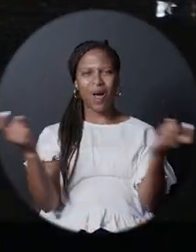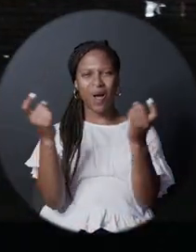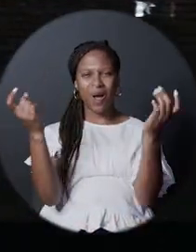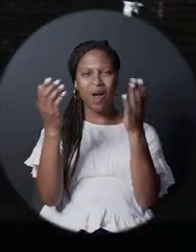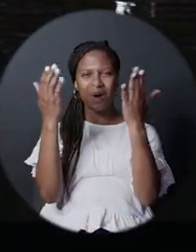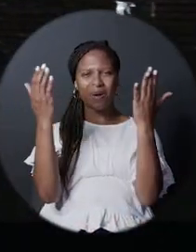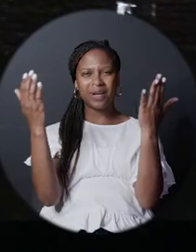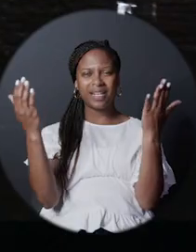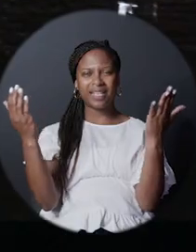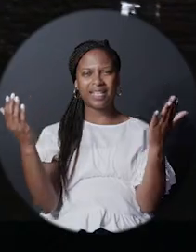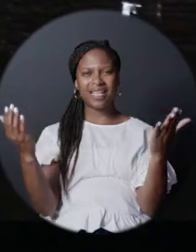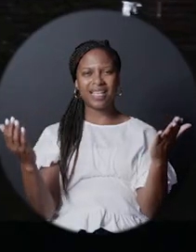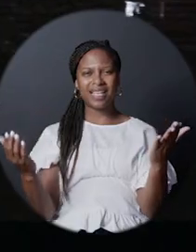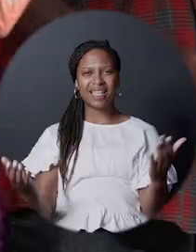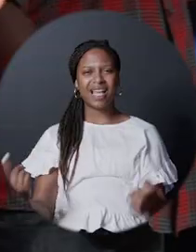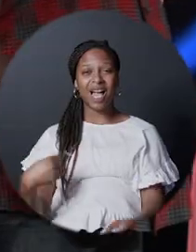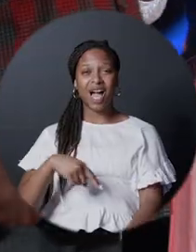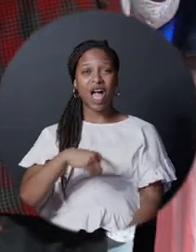Hallelujah.